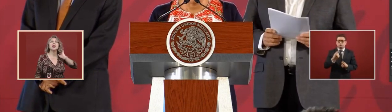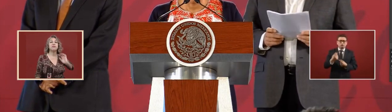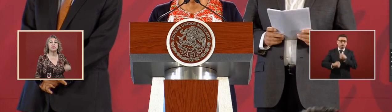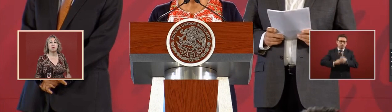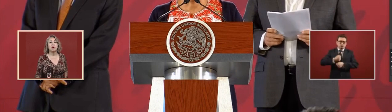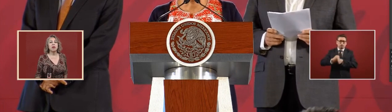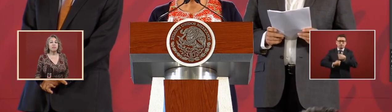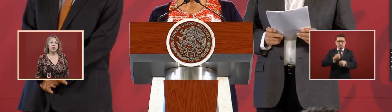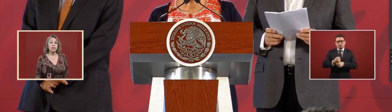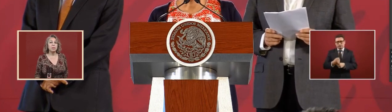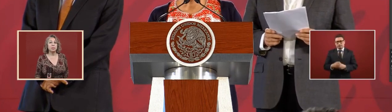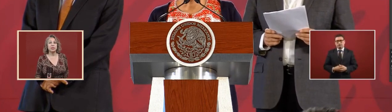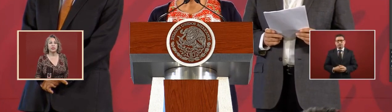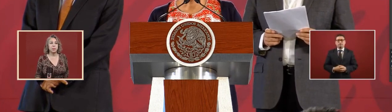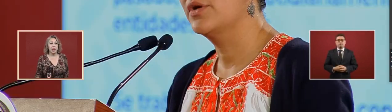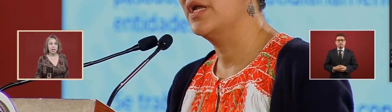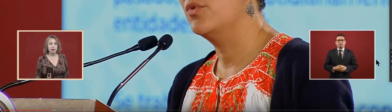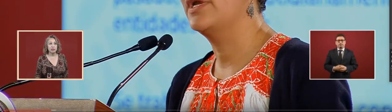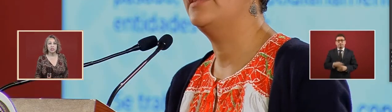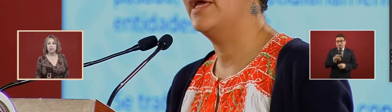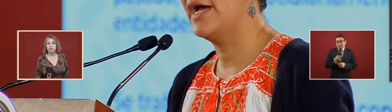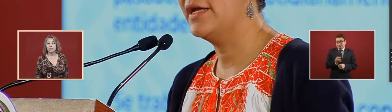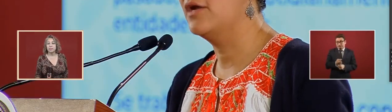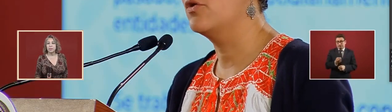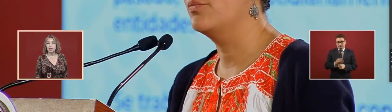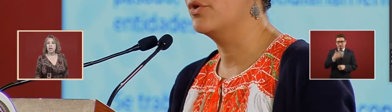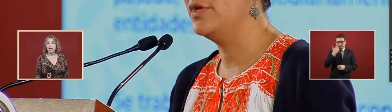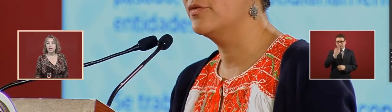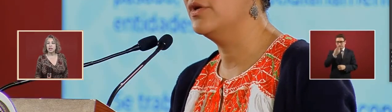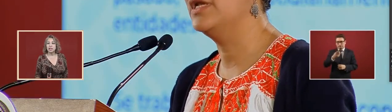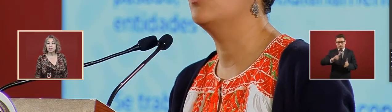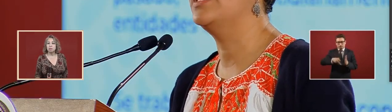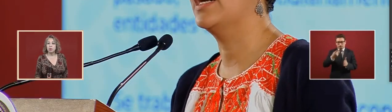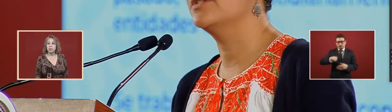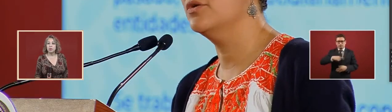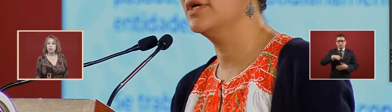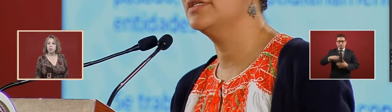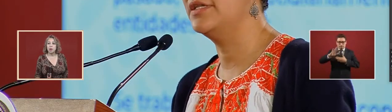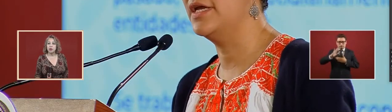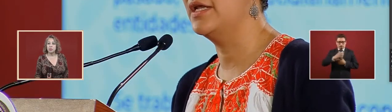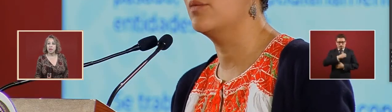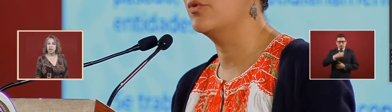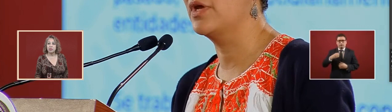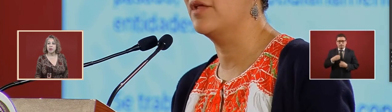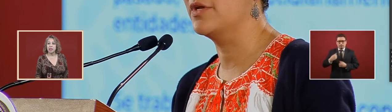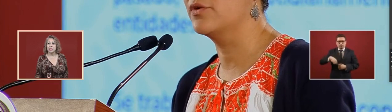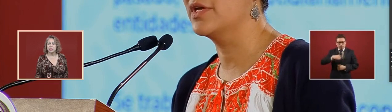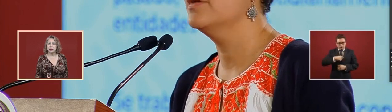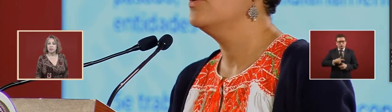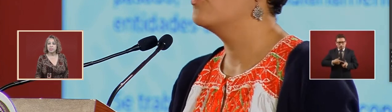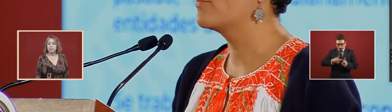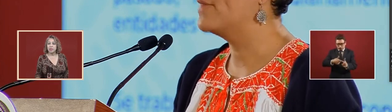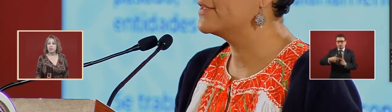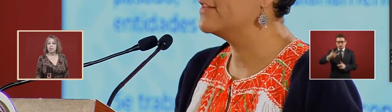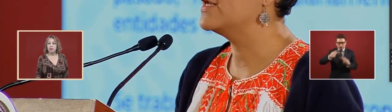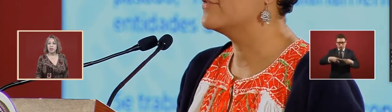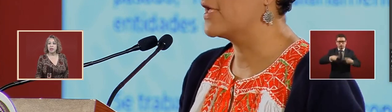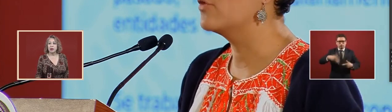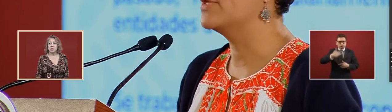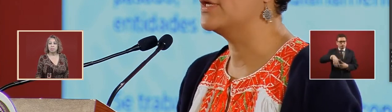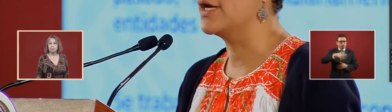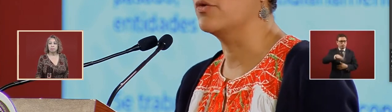people are looking for their family members for many years. And at this moment, we want to reiterate